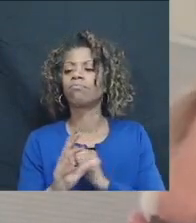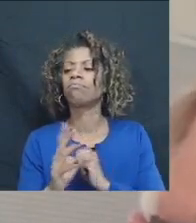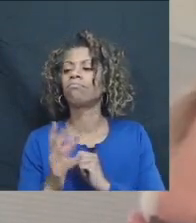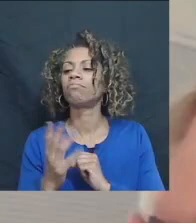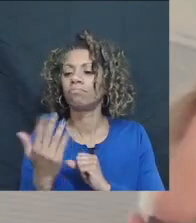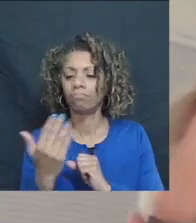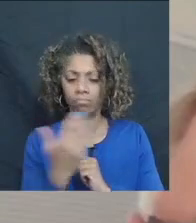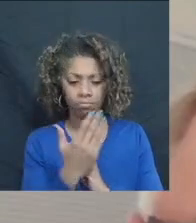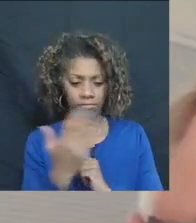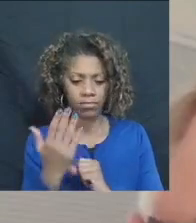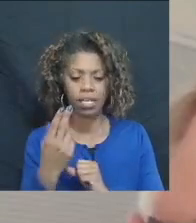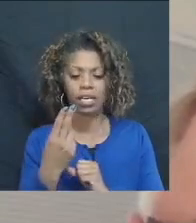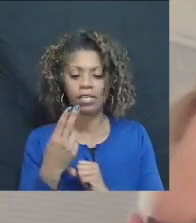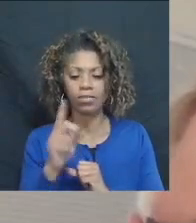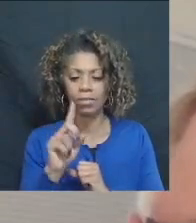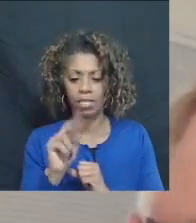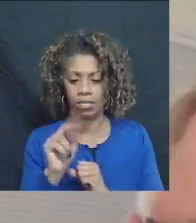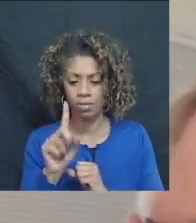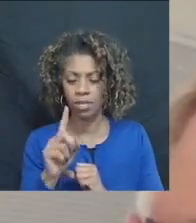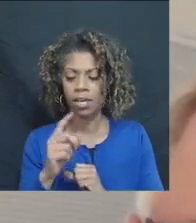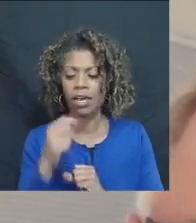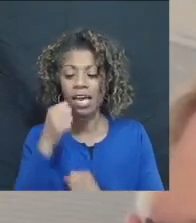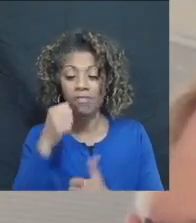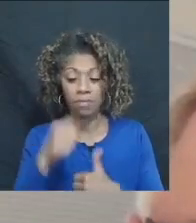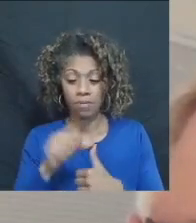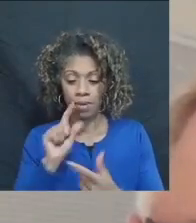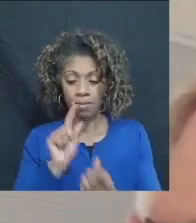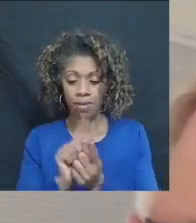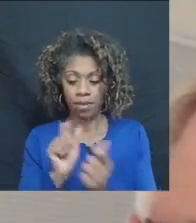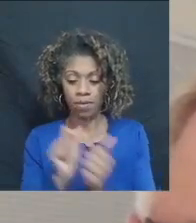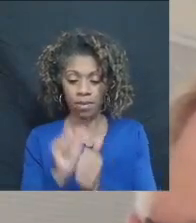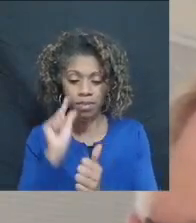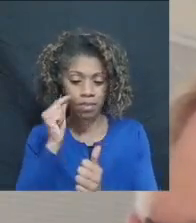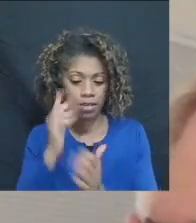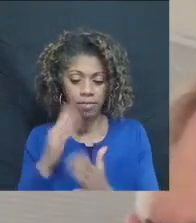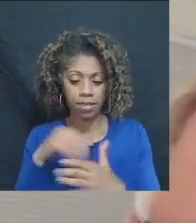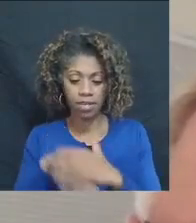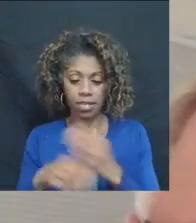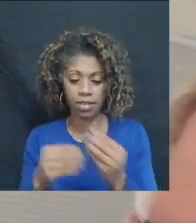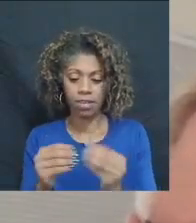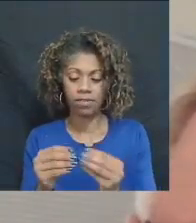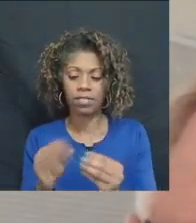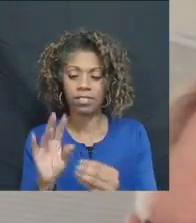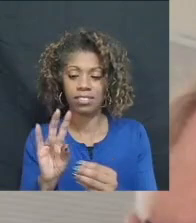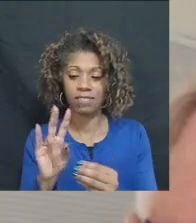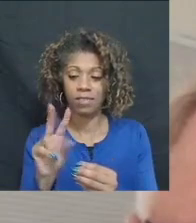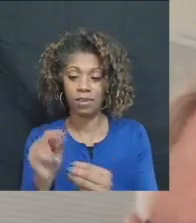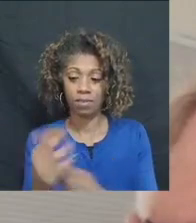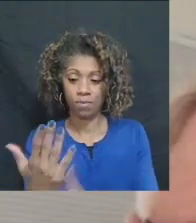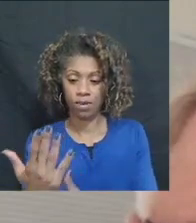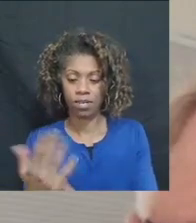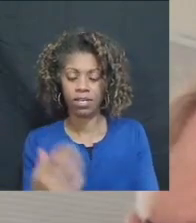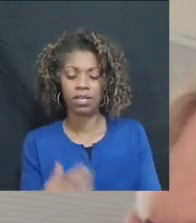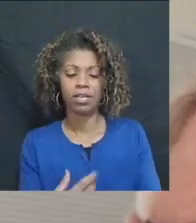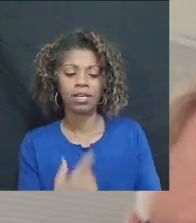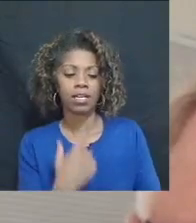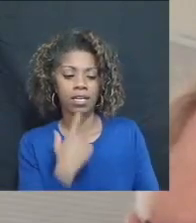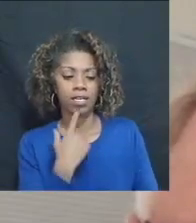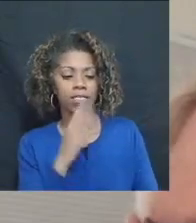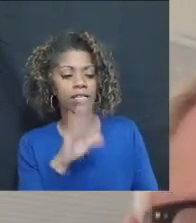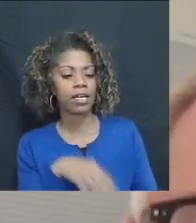morning in his office and briefed him on what I knew. And he looked at me and he said, you know, Judy, what I want you to do is get on a state